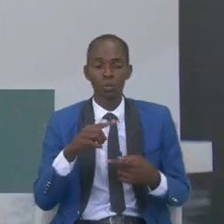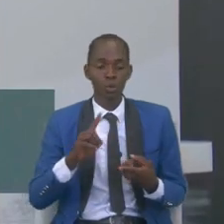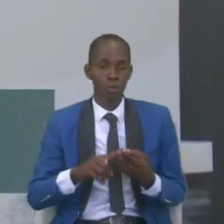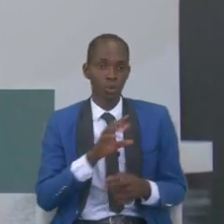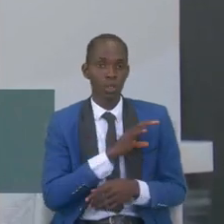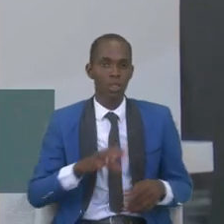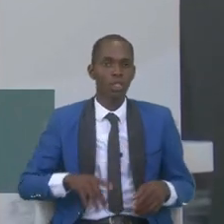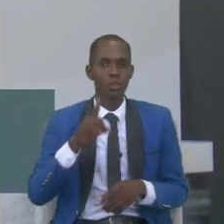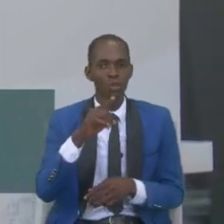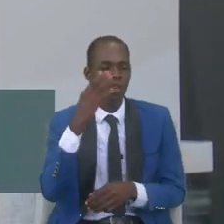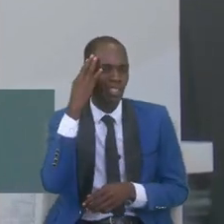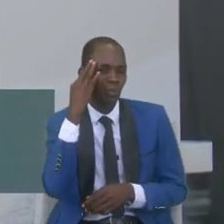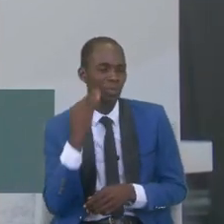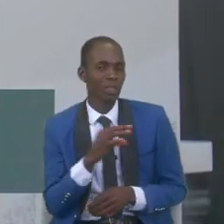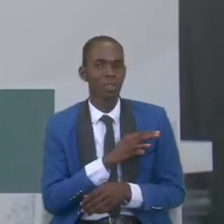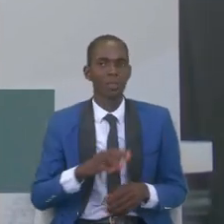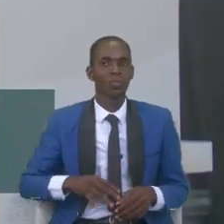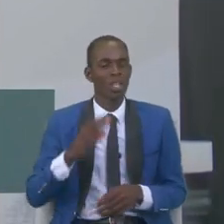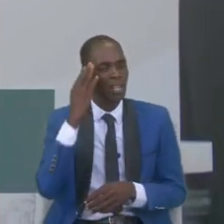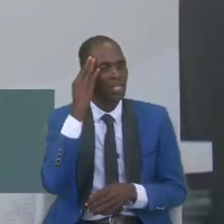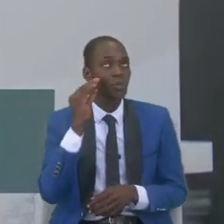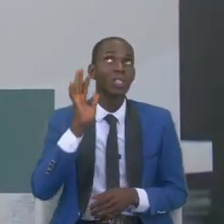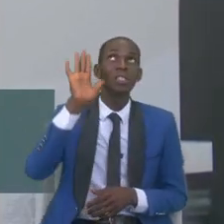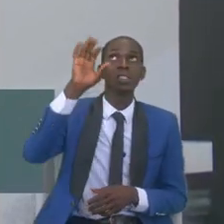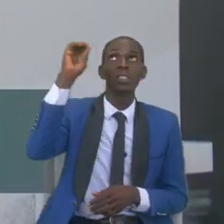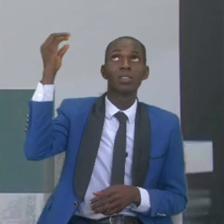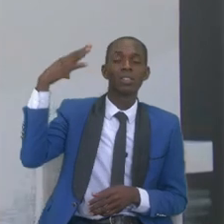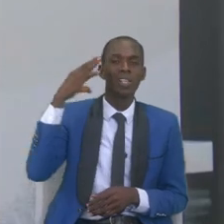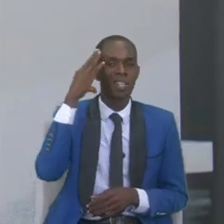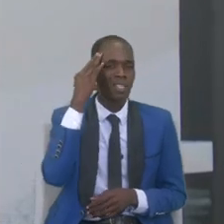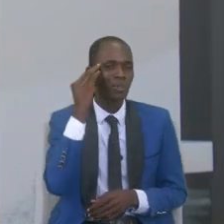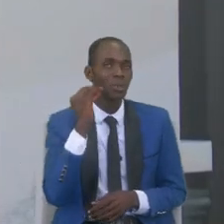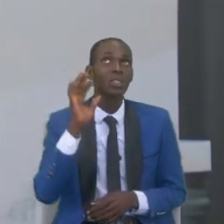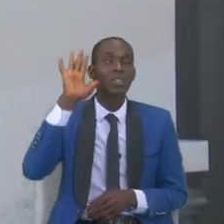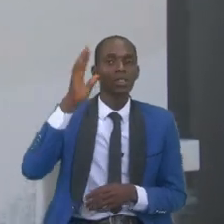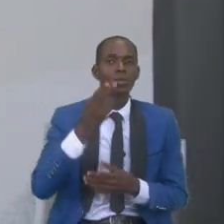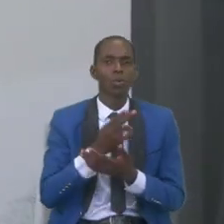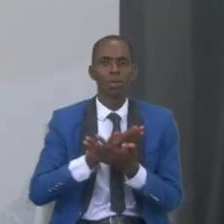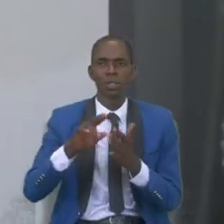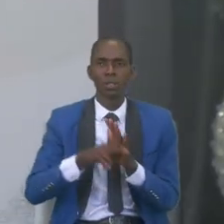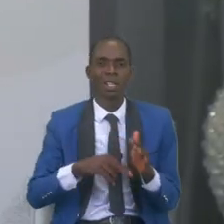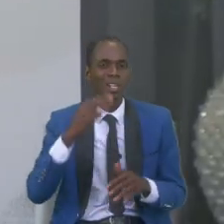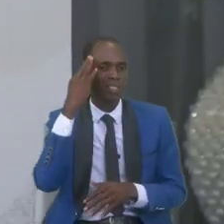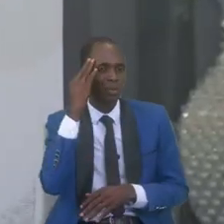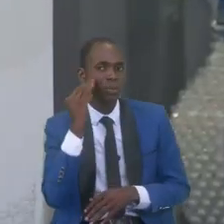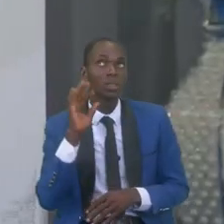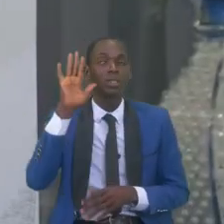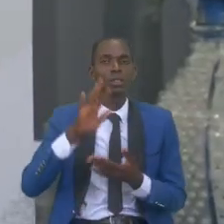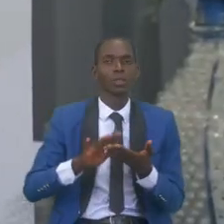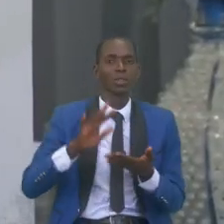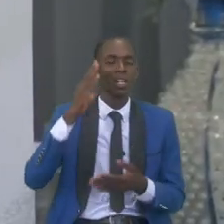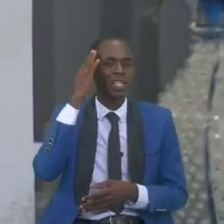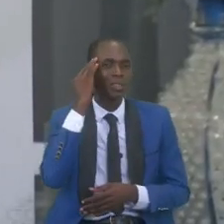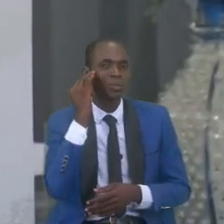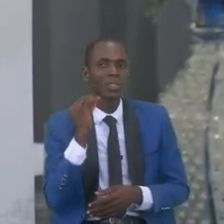We experience his grace. We experience his godliness. We experience his glory. We